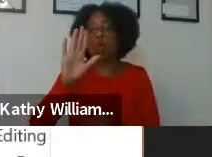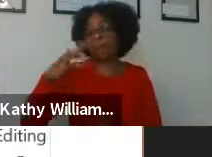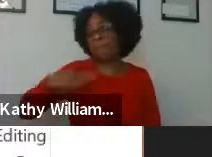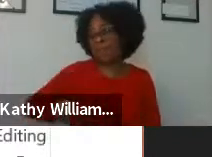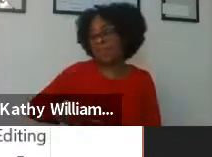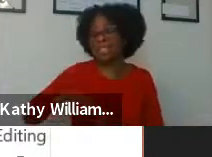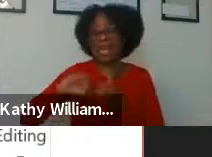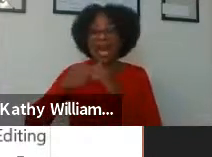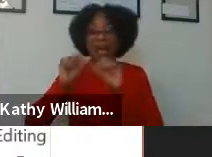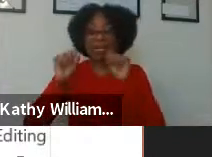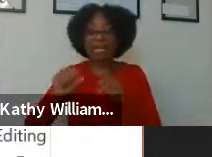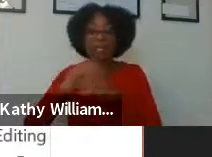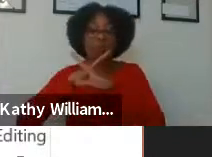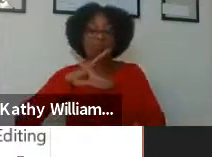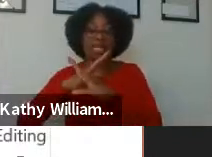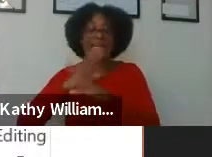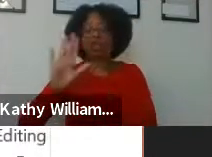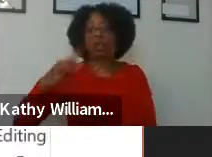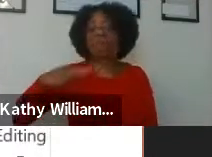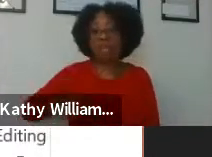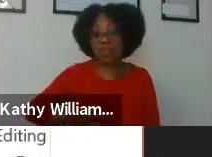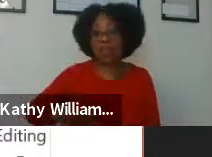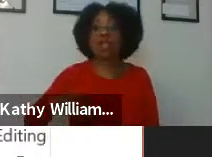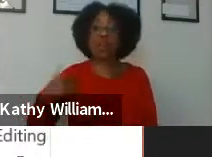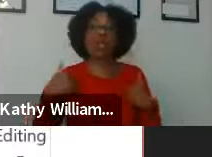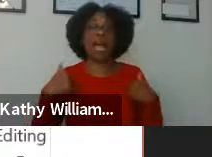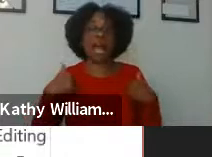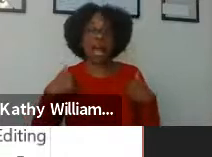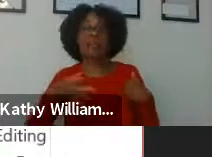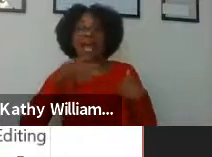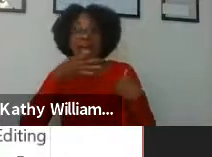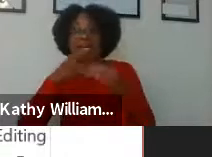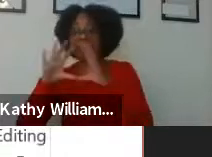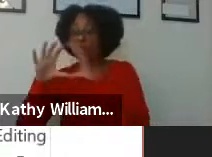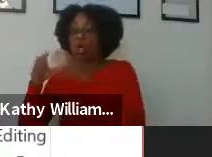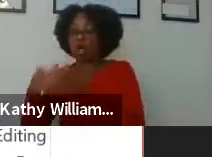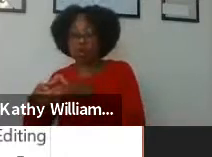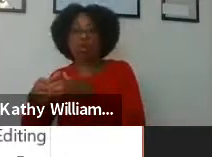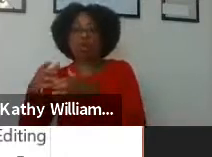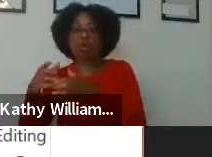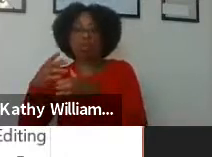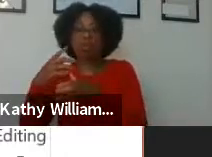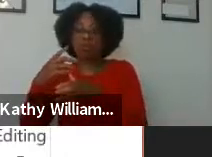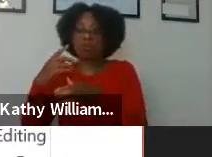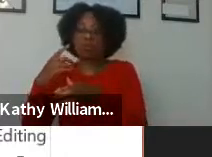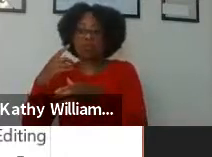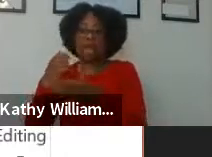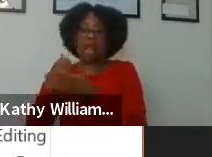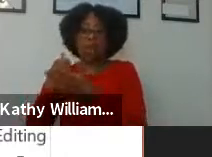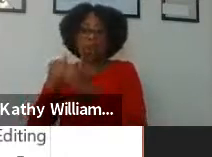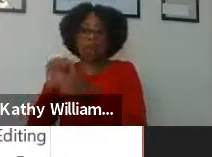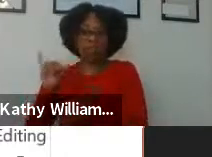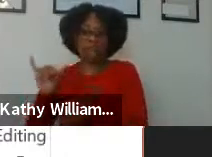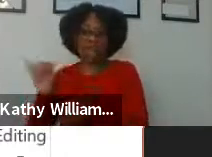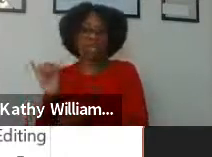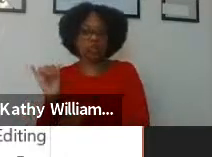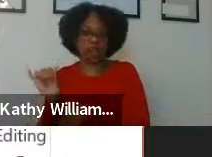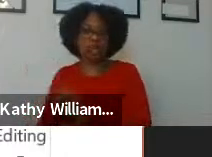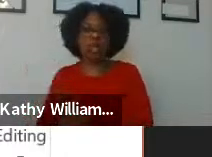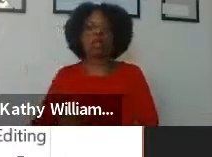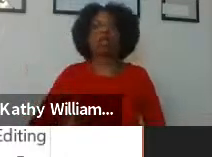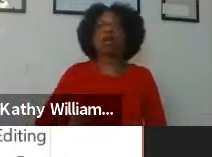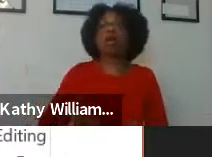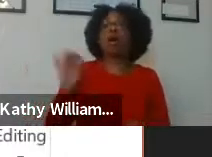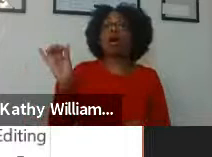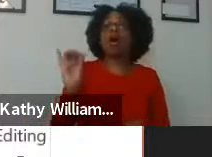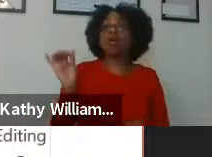benefits safe? So we have experts on that as well. And so I want to make sure that you understand we do have people here that